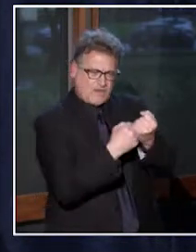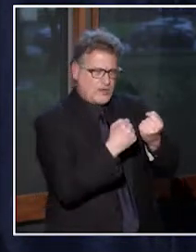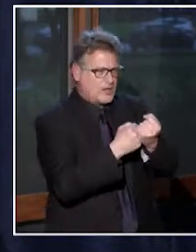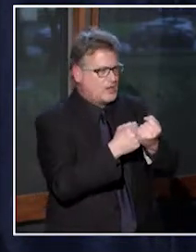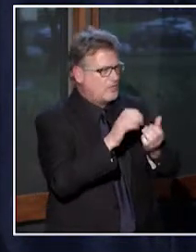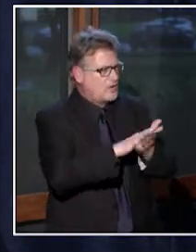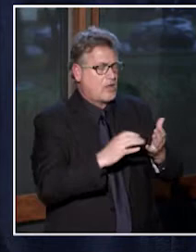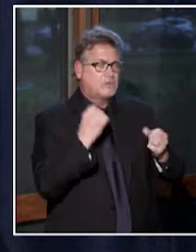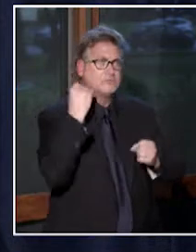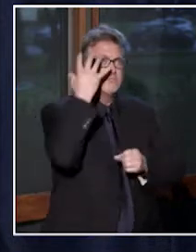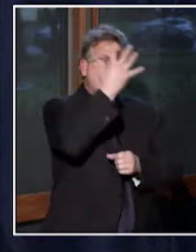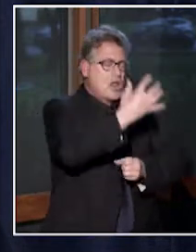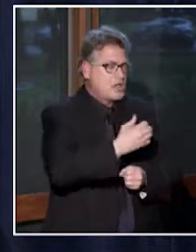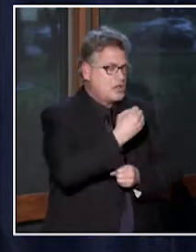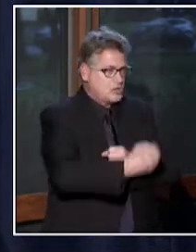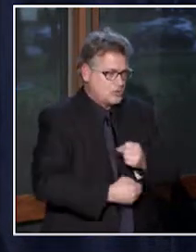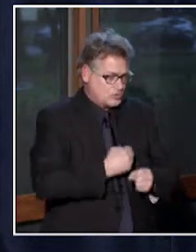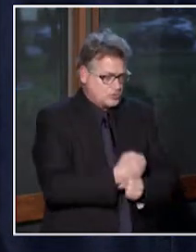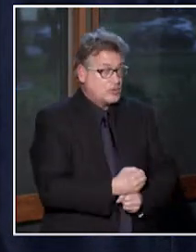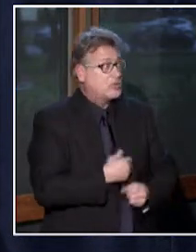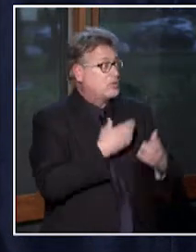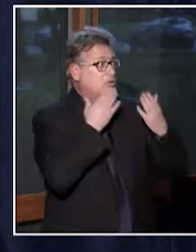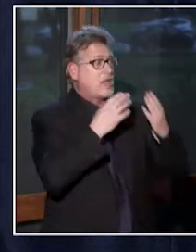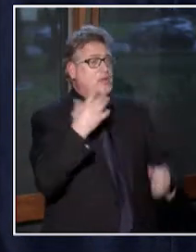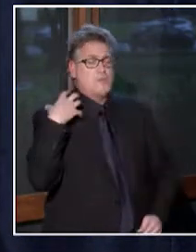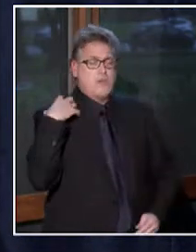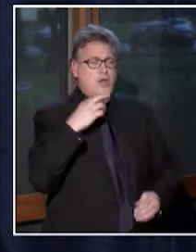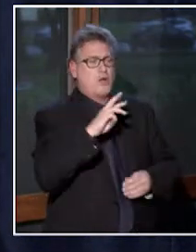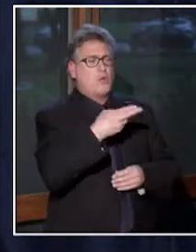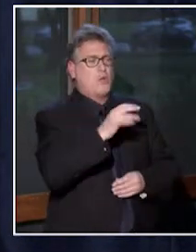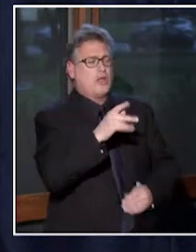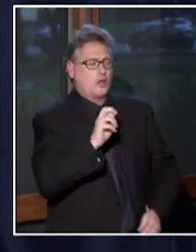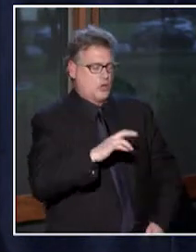college for many years. Thank you, Mayor Wheeler,